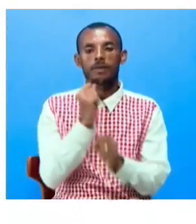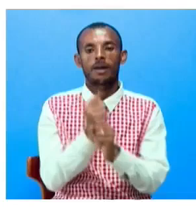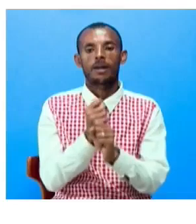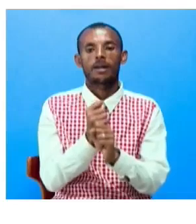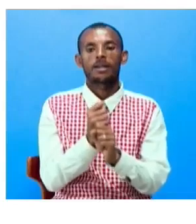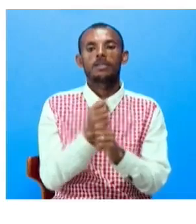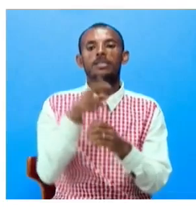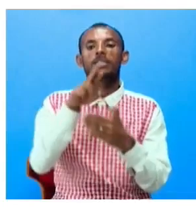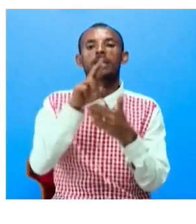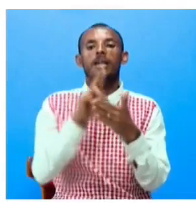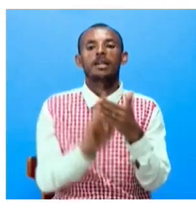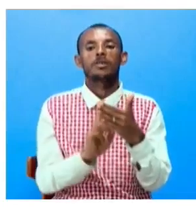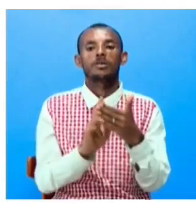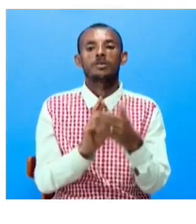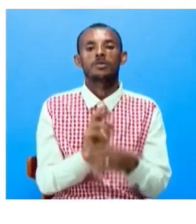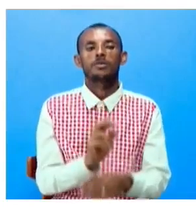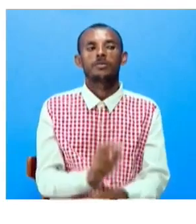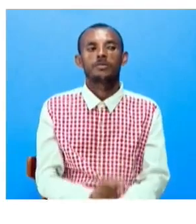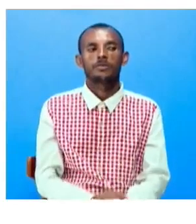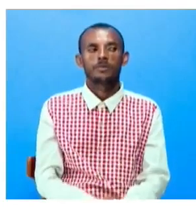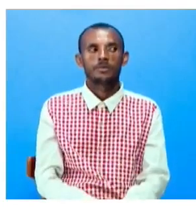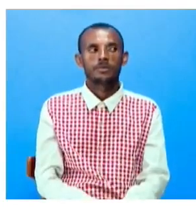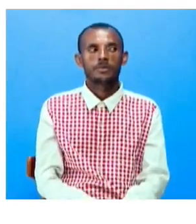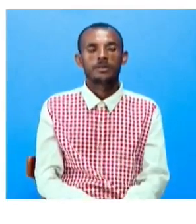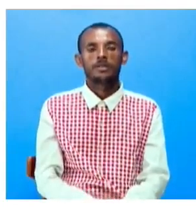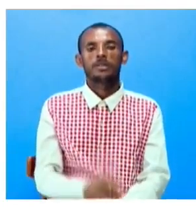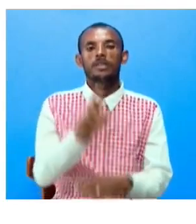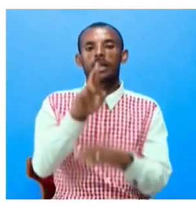the ratio